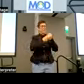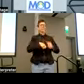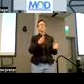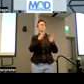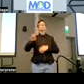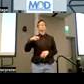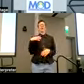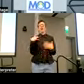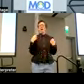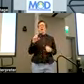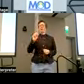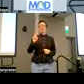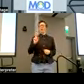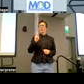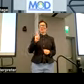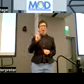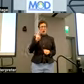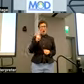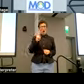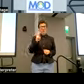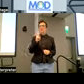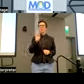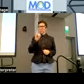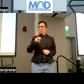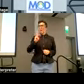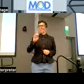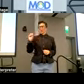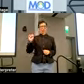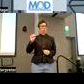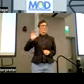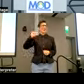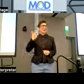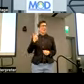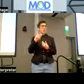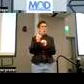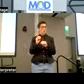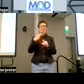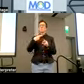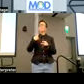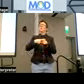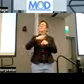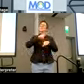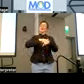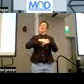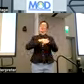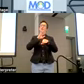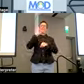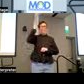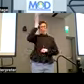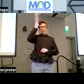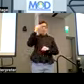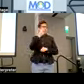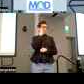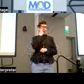healthcare kiosks, which was another great effort of the Massachusetts Attorney General's Office and National Federation of the Blind. Again, these are